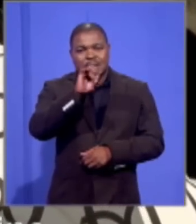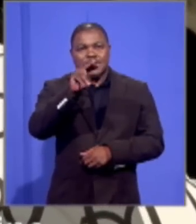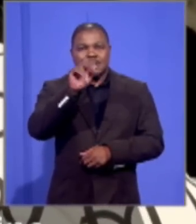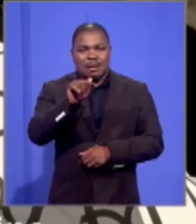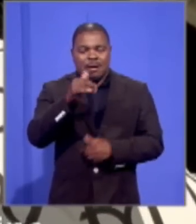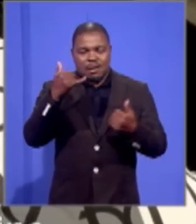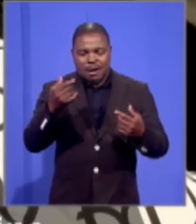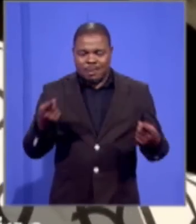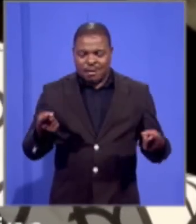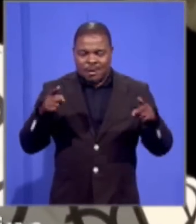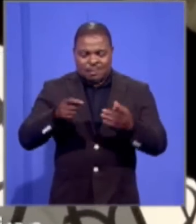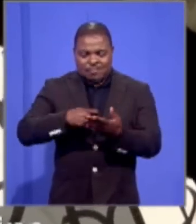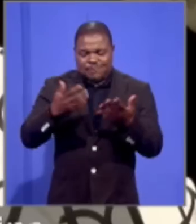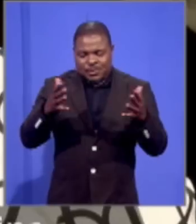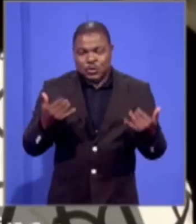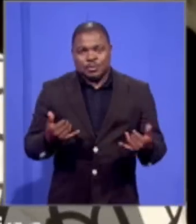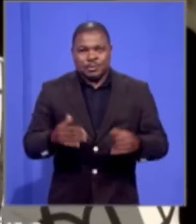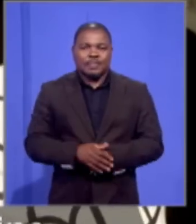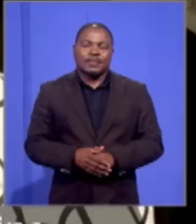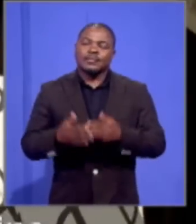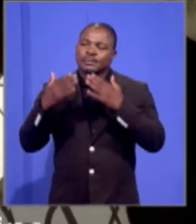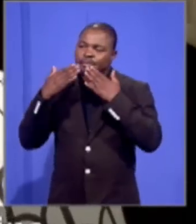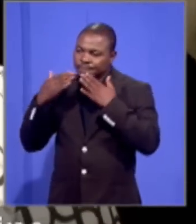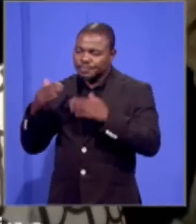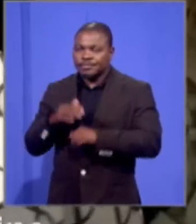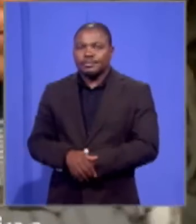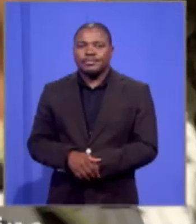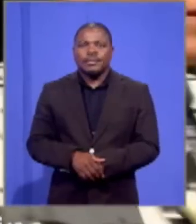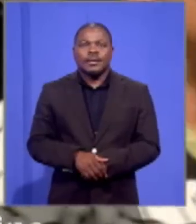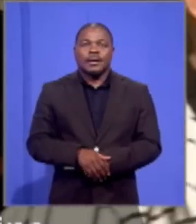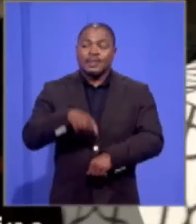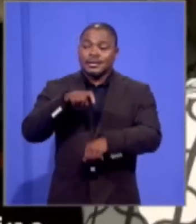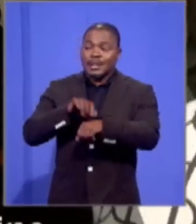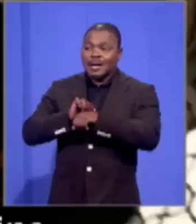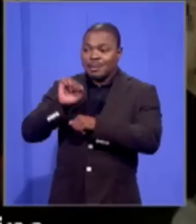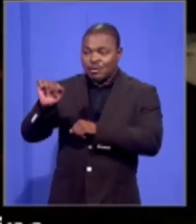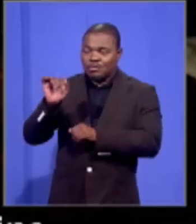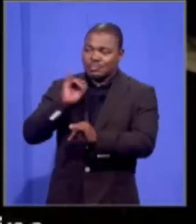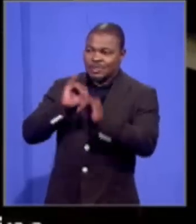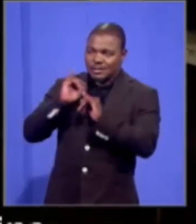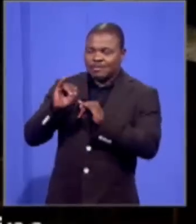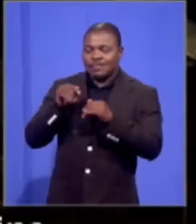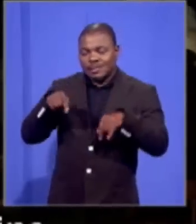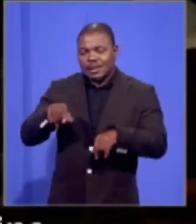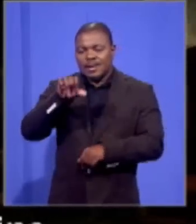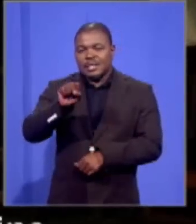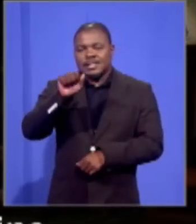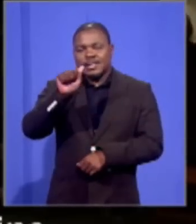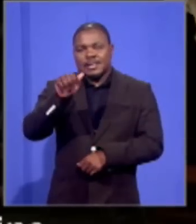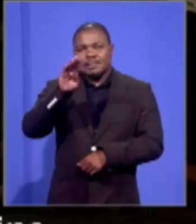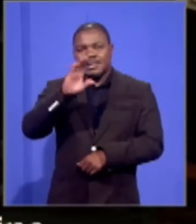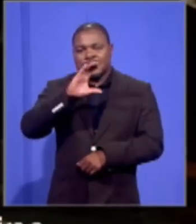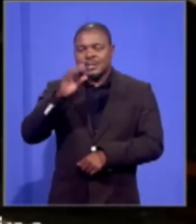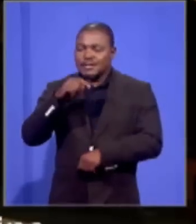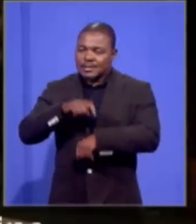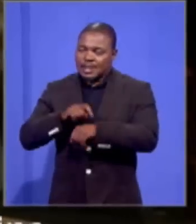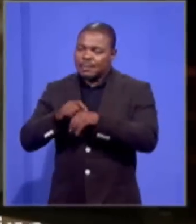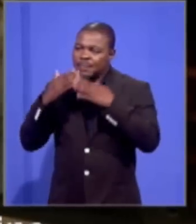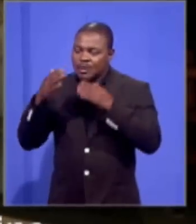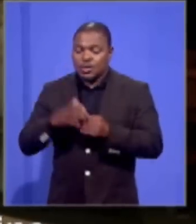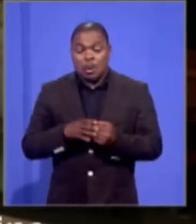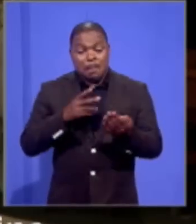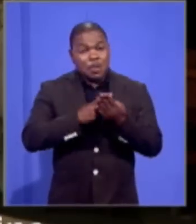di saennwe le khono ke a leboga. Mekobe re lebogela nako ya gago mo kanaleng ya rena ya dikgang ya SABC projeke